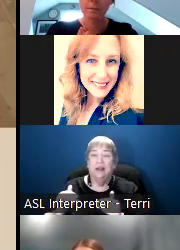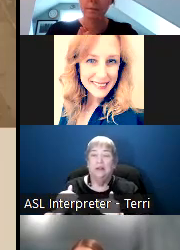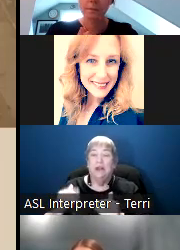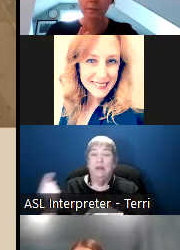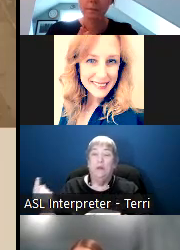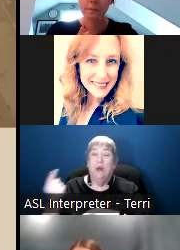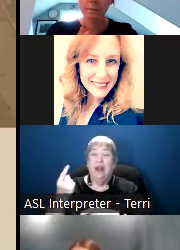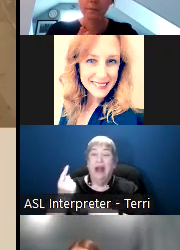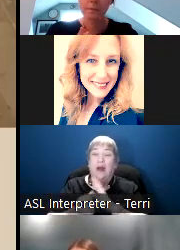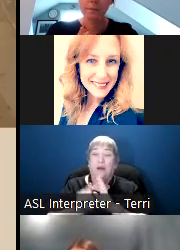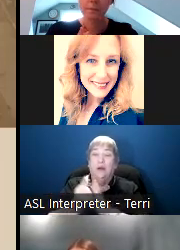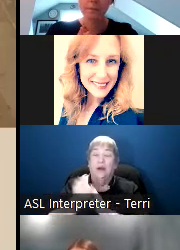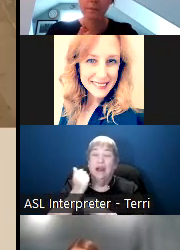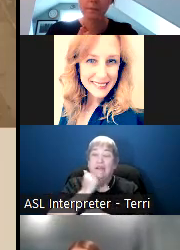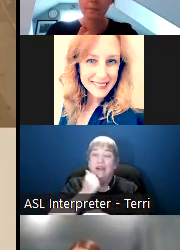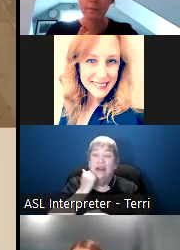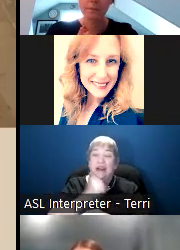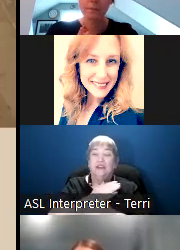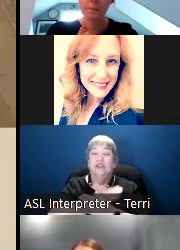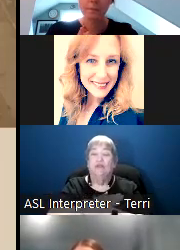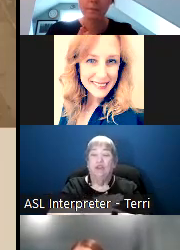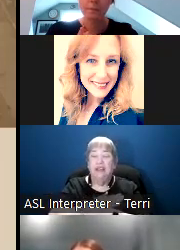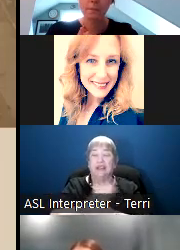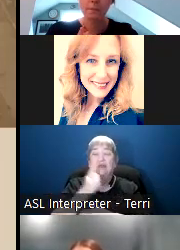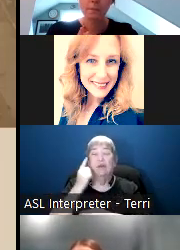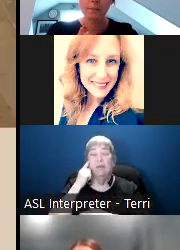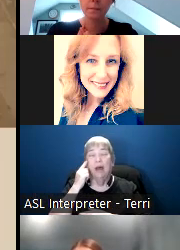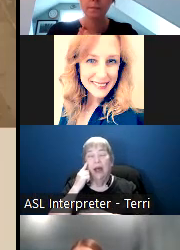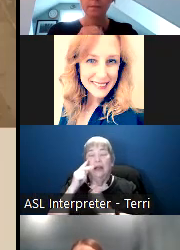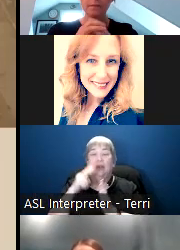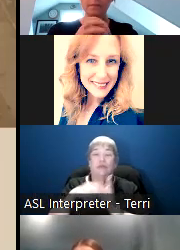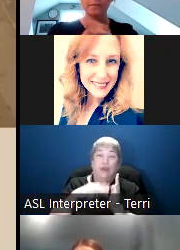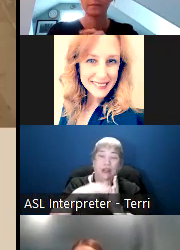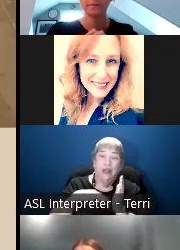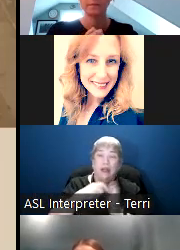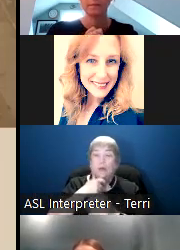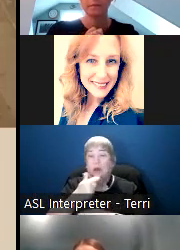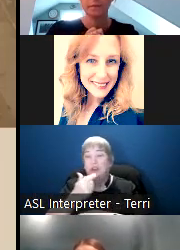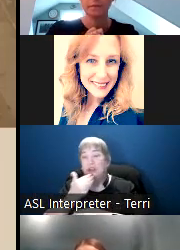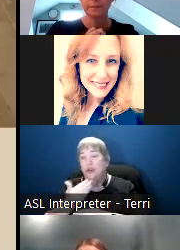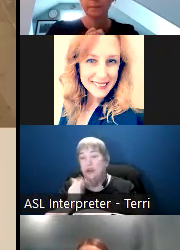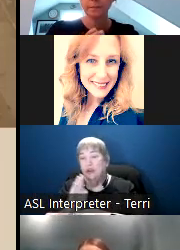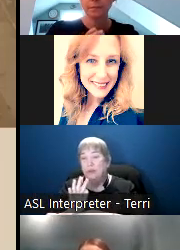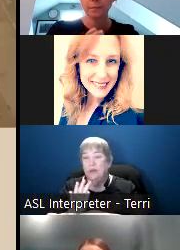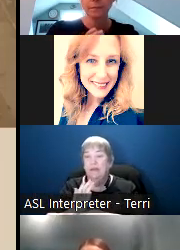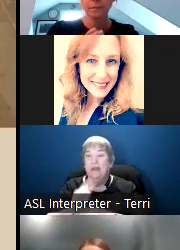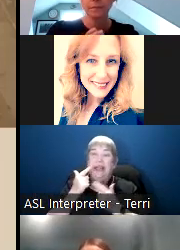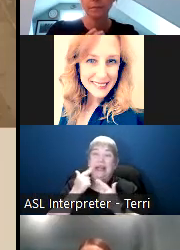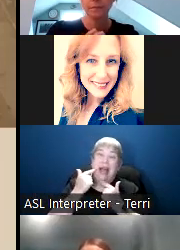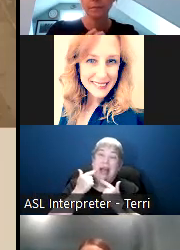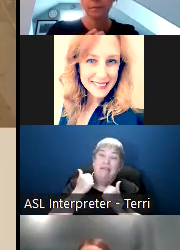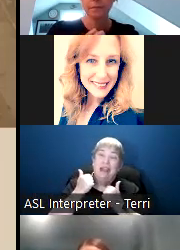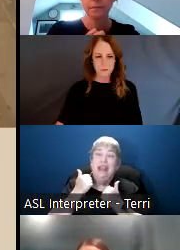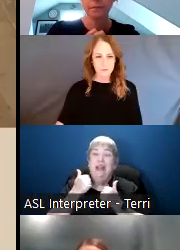hour resting for their mind and themselves, reading a book, watching a good movie, laughing a lot, walking their